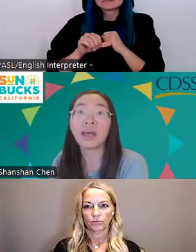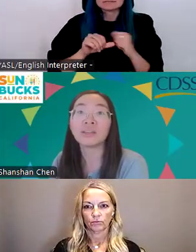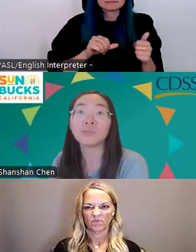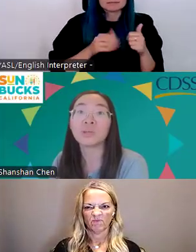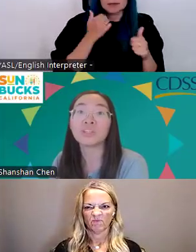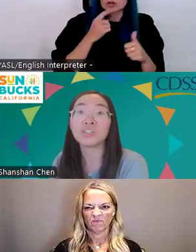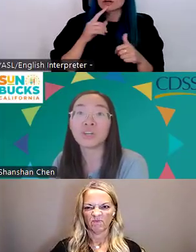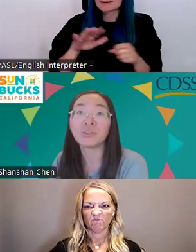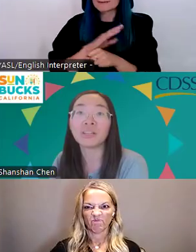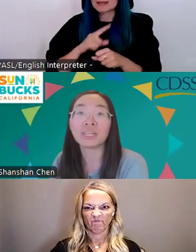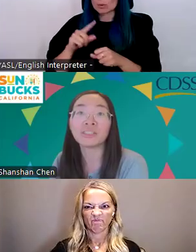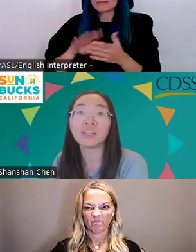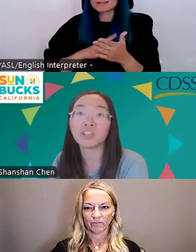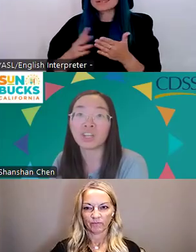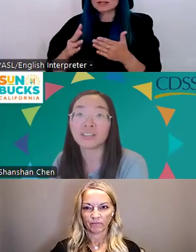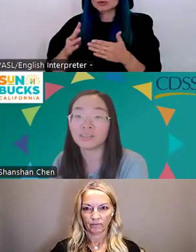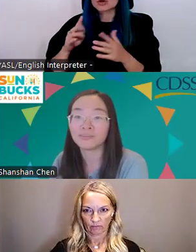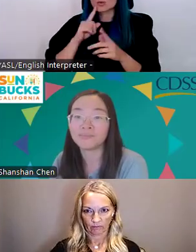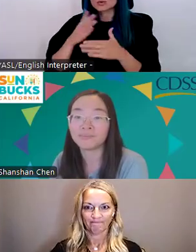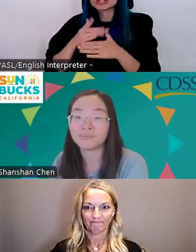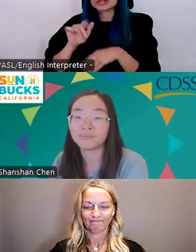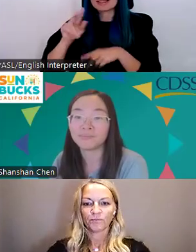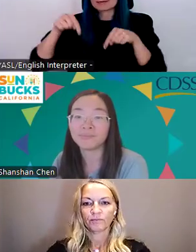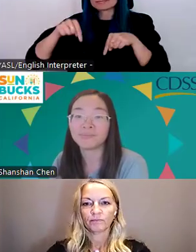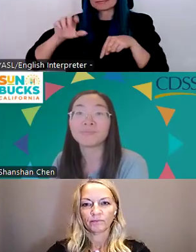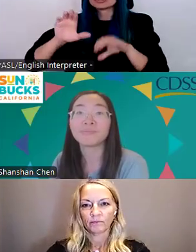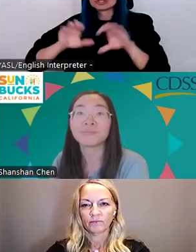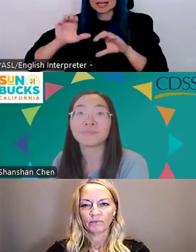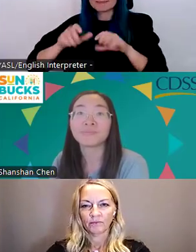schedules. And we're going to share the link in the chat.